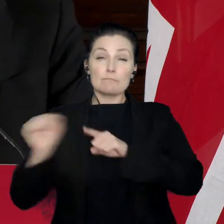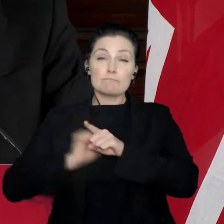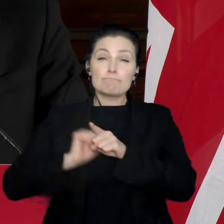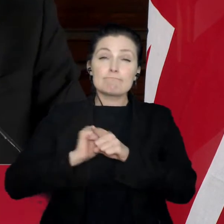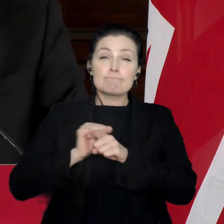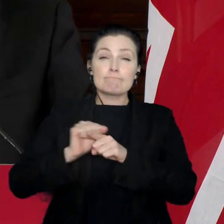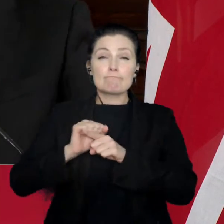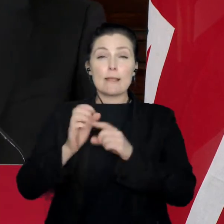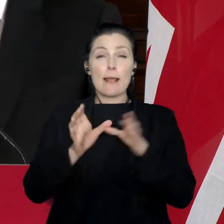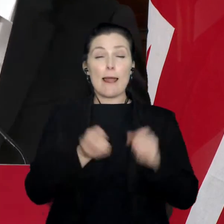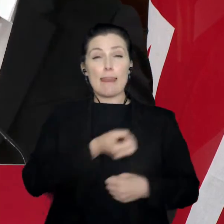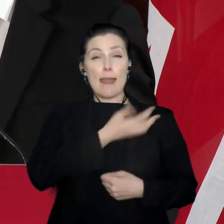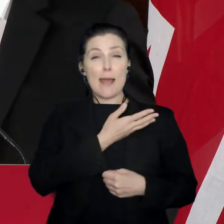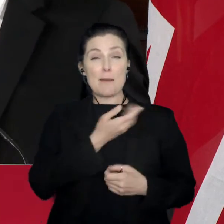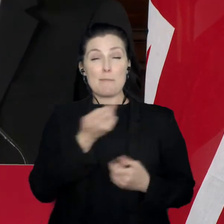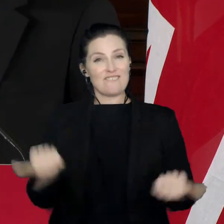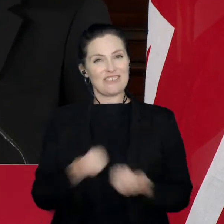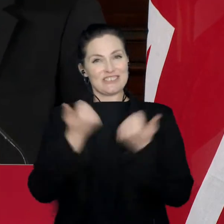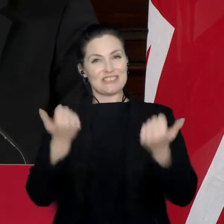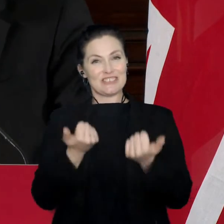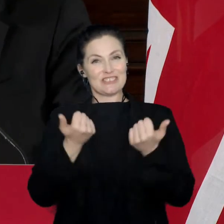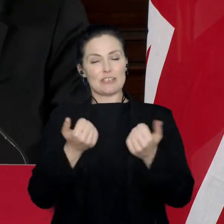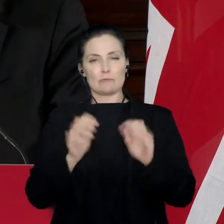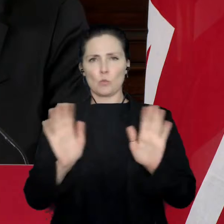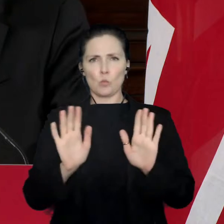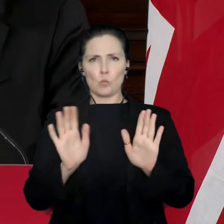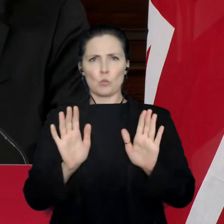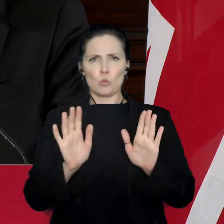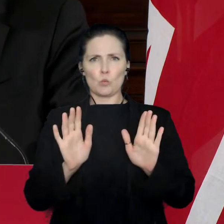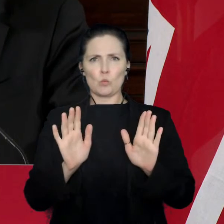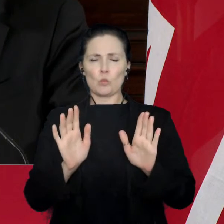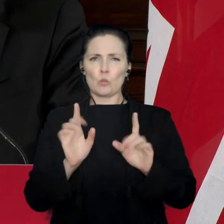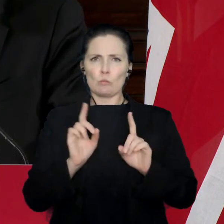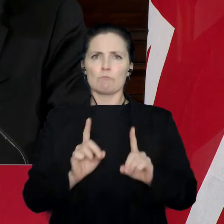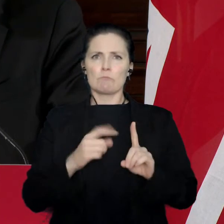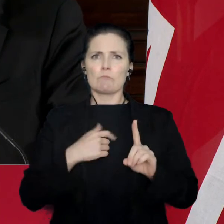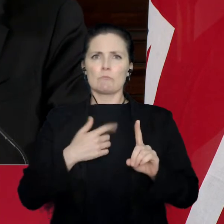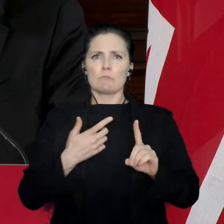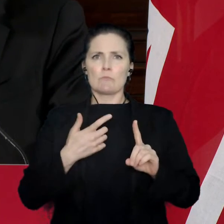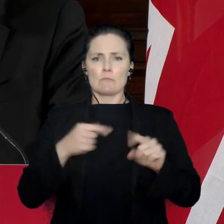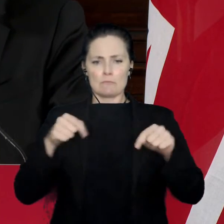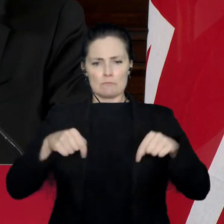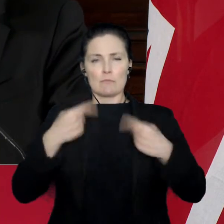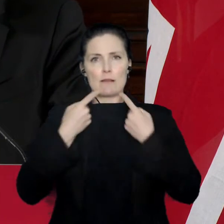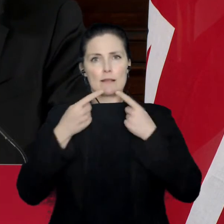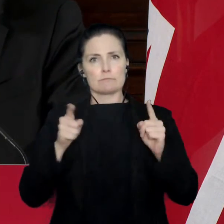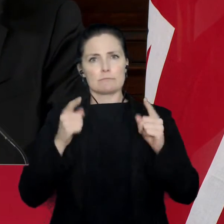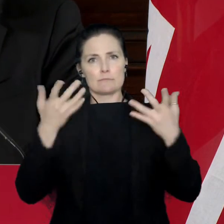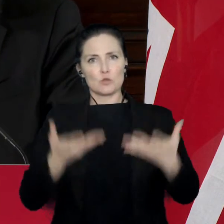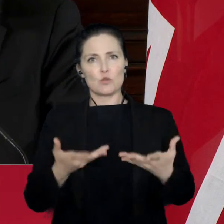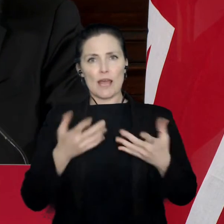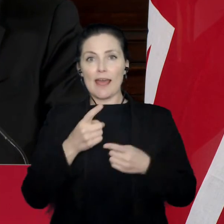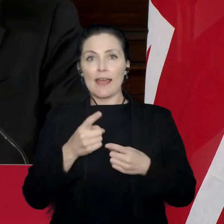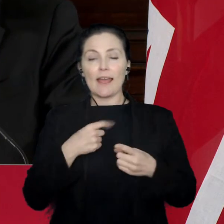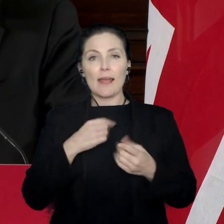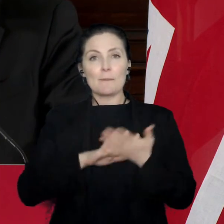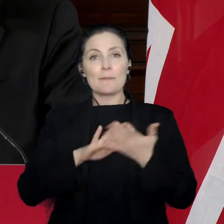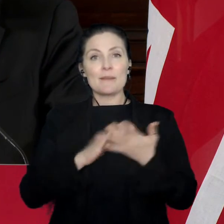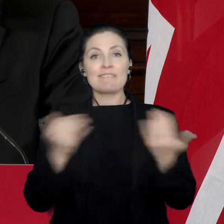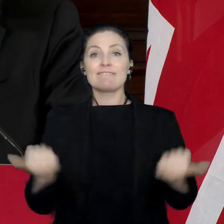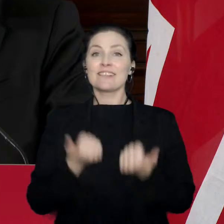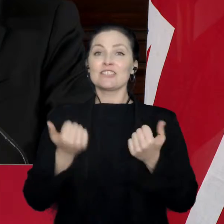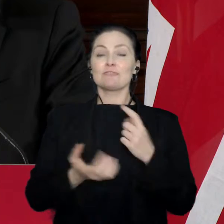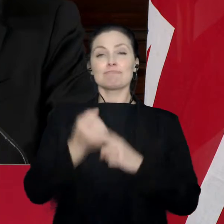I don't see today's announcement as the end of the road. I see it as a signpost that we're heading in the right